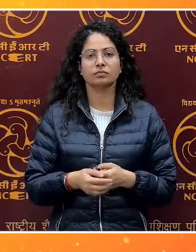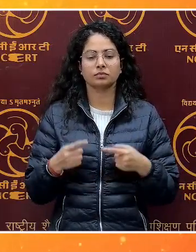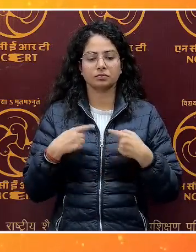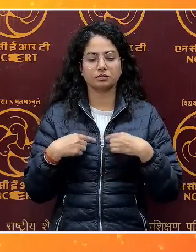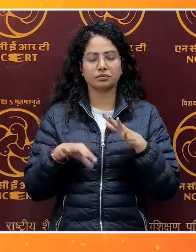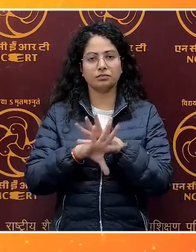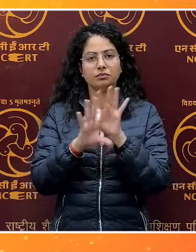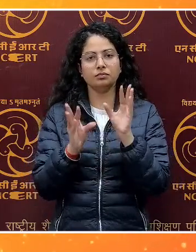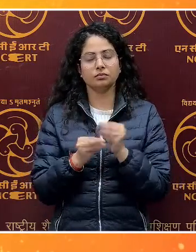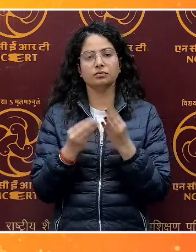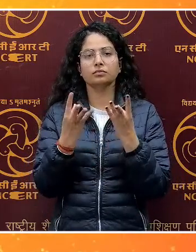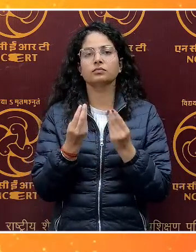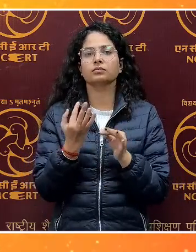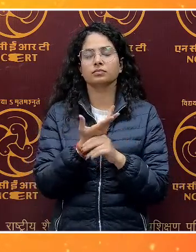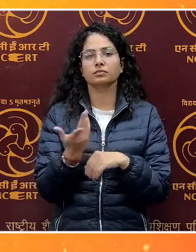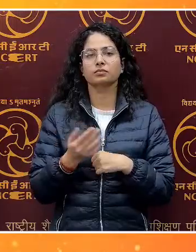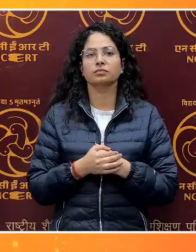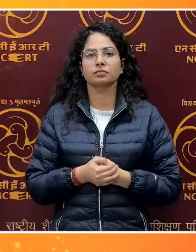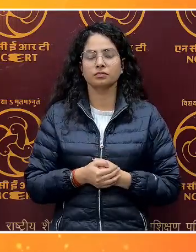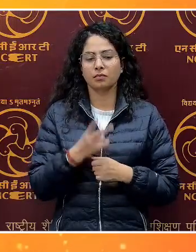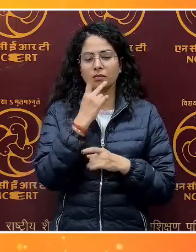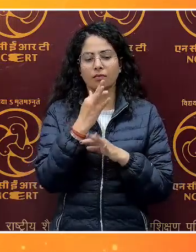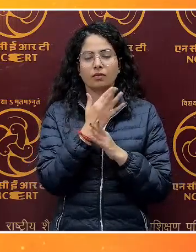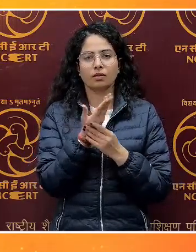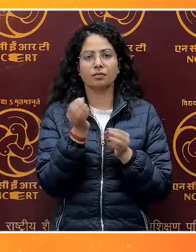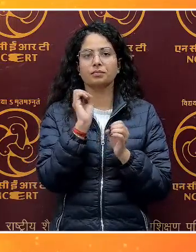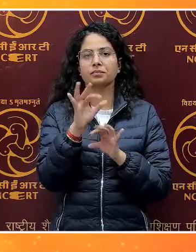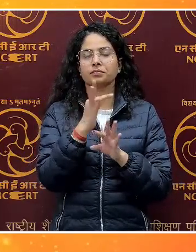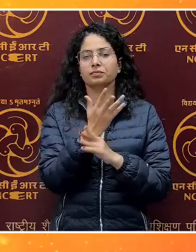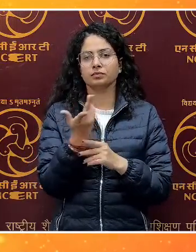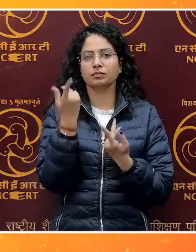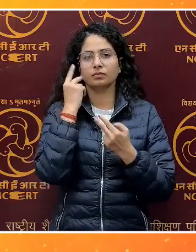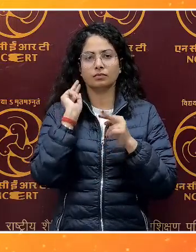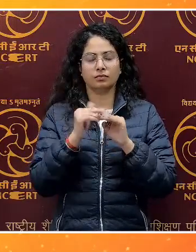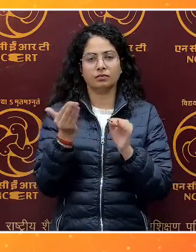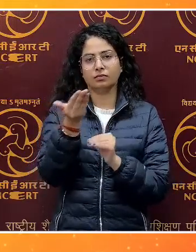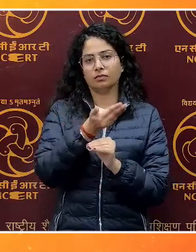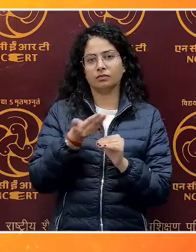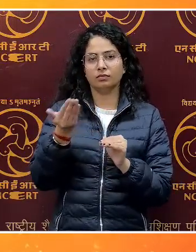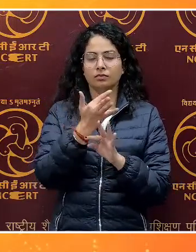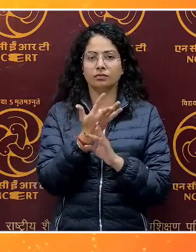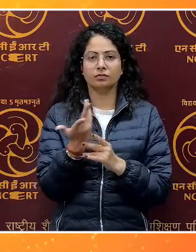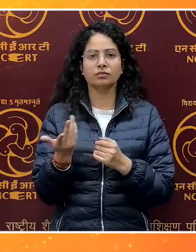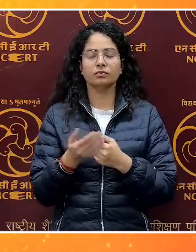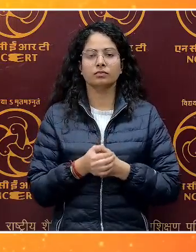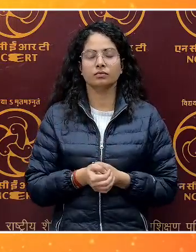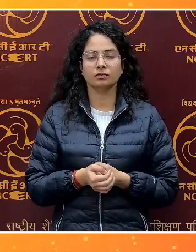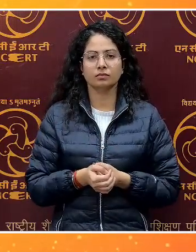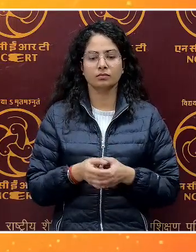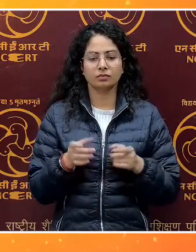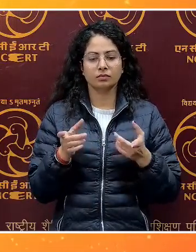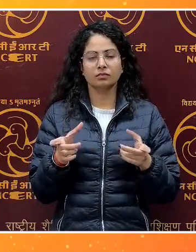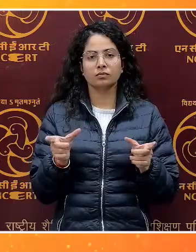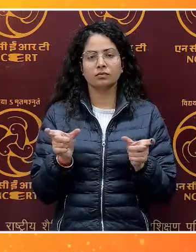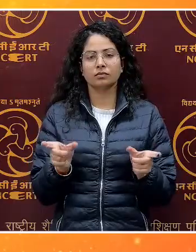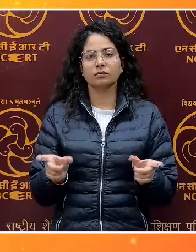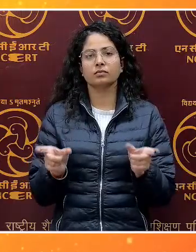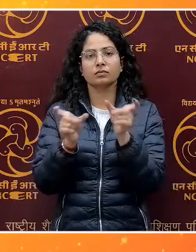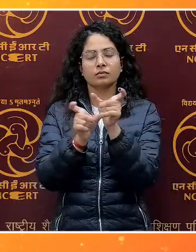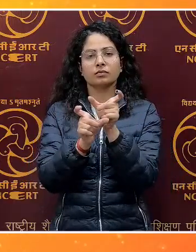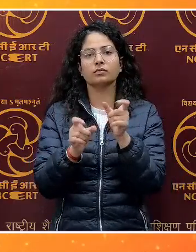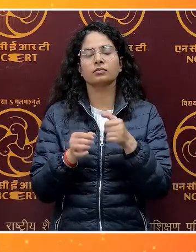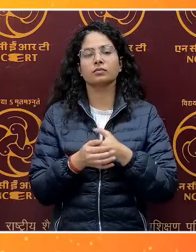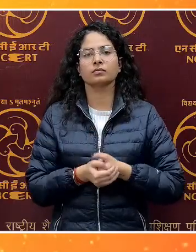calculate. Here what do I notice? As I told you, if you take out common, it becomes easy for us